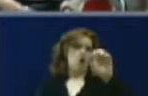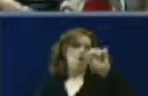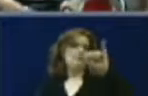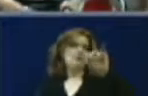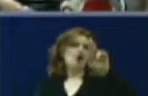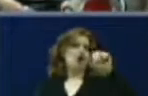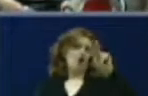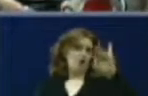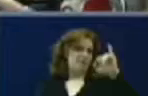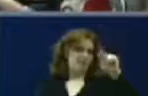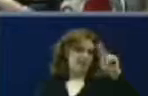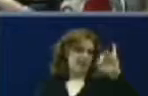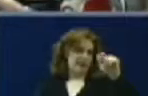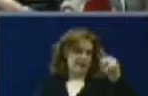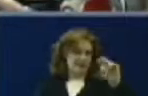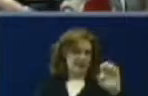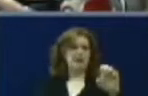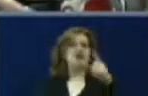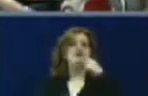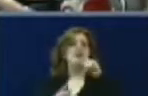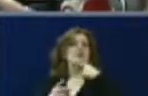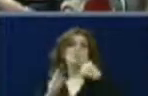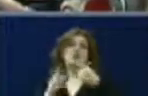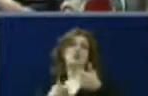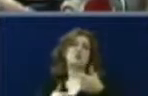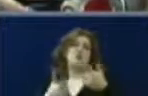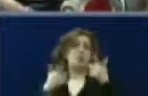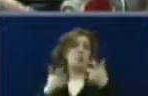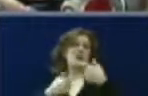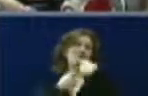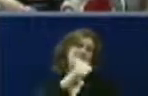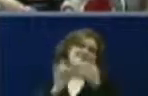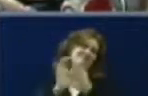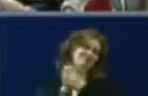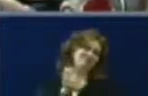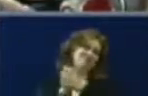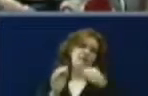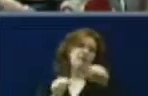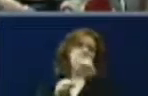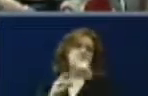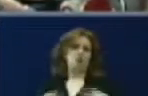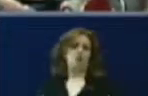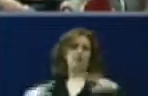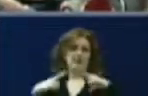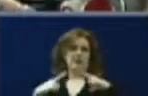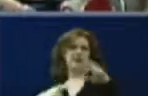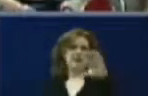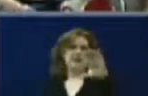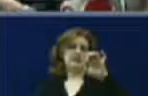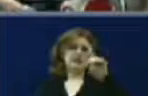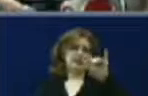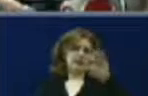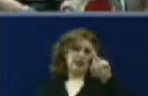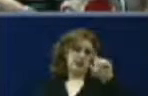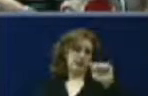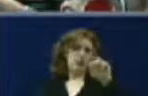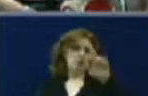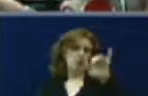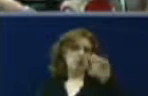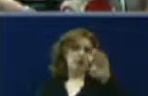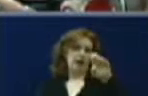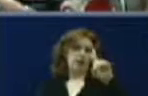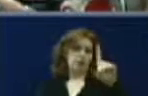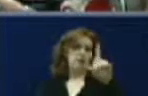quick shout out to Ben Richmond, who has retired, and congratulations to Sadiqua Reynolds, who has stepped in to be